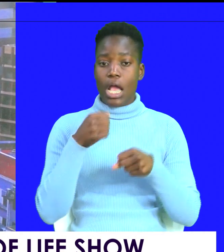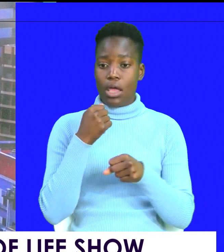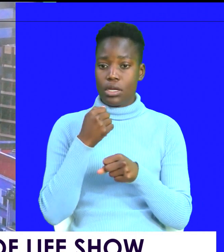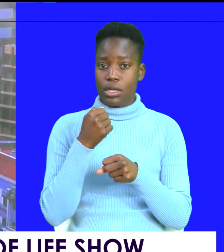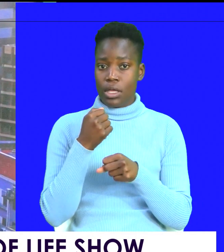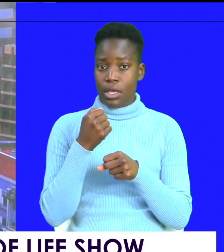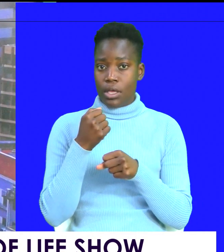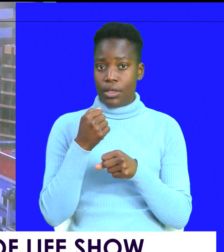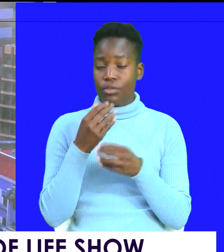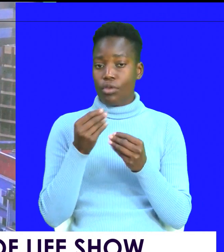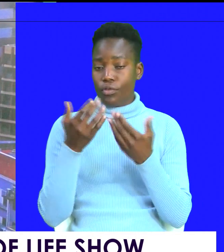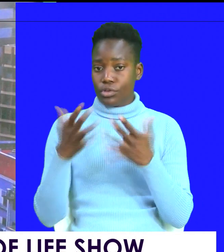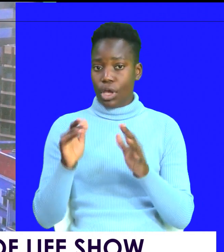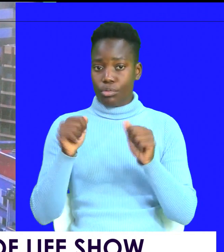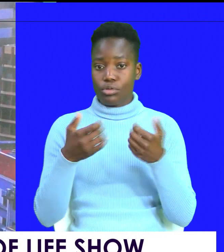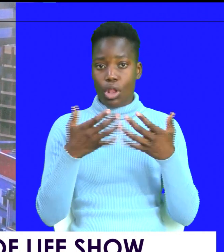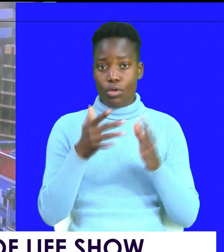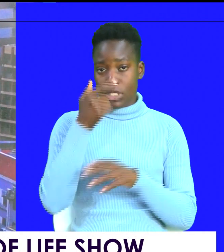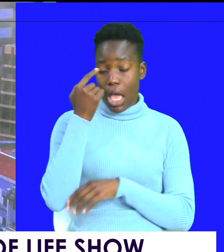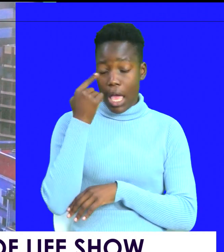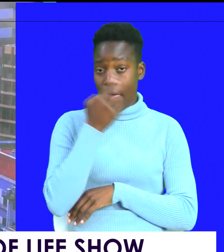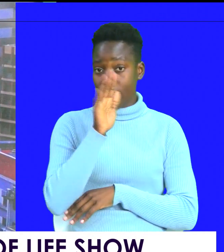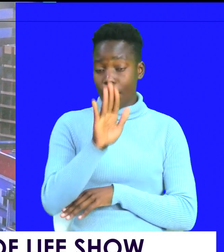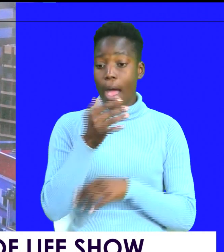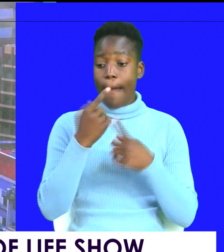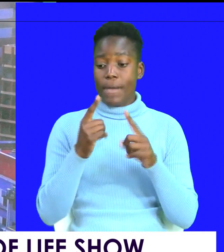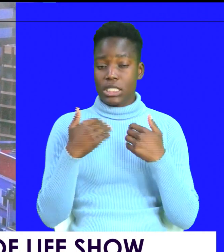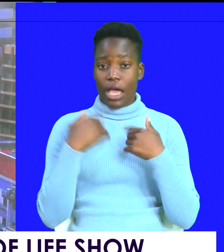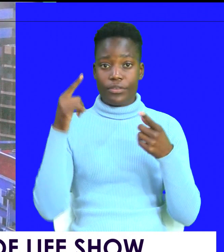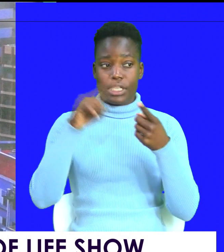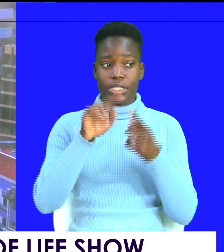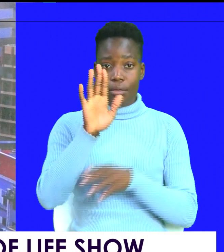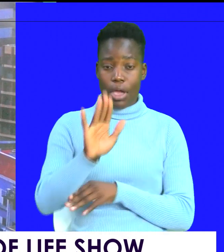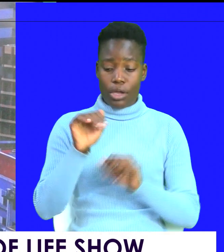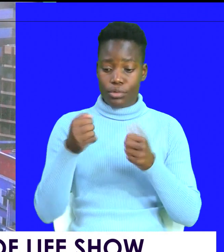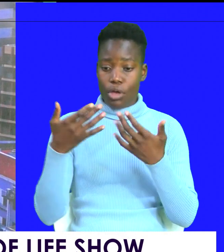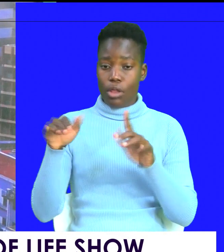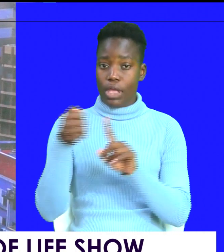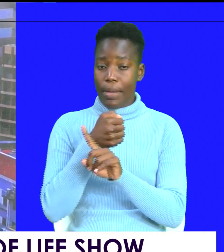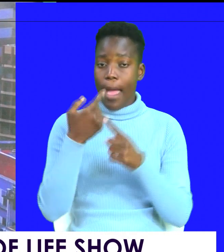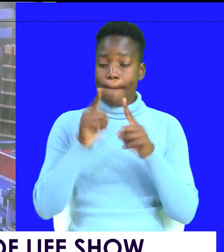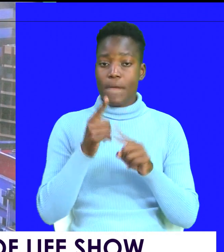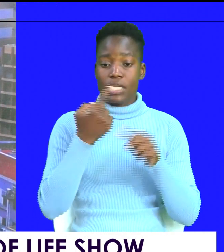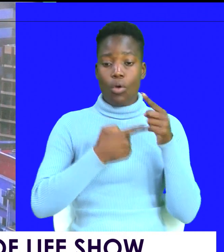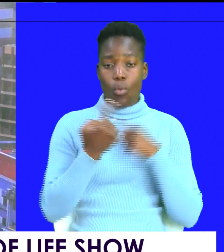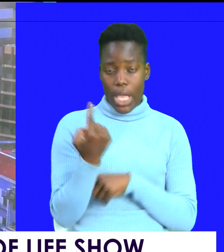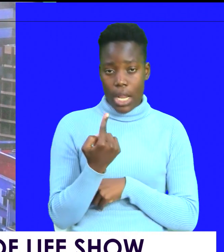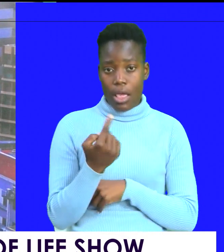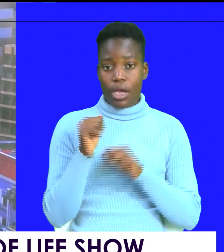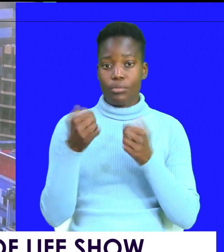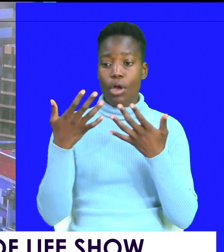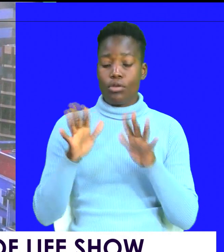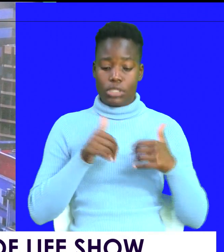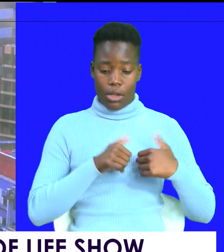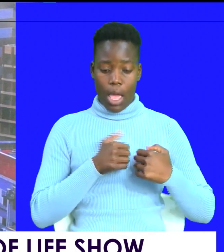form of loss. You can lose your eyes and still have your destiny. You can lose a battle but still win the war. You can lose a